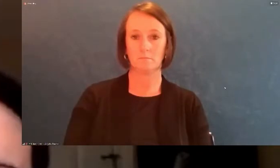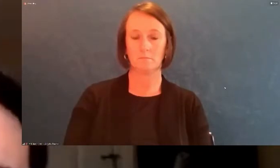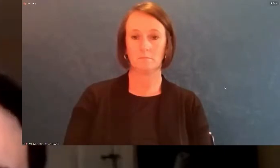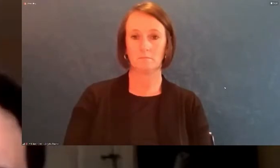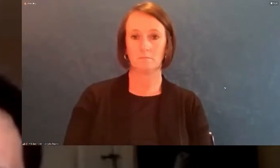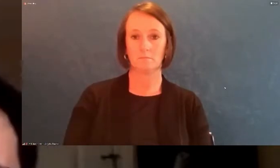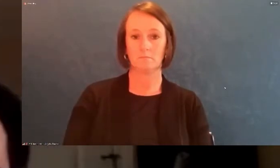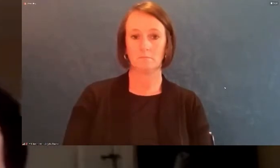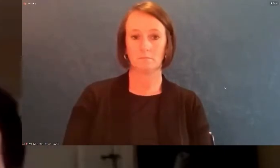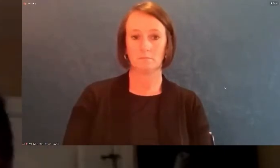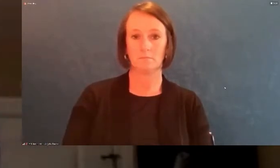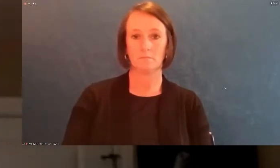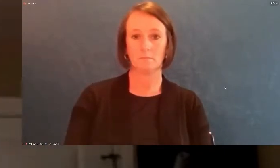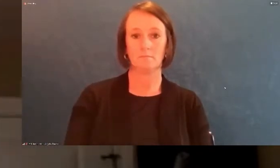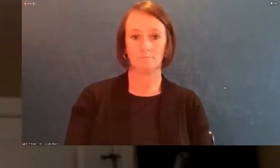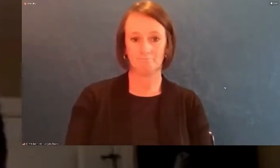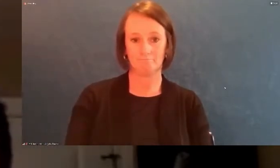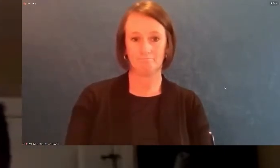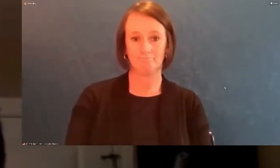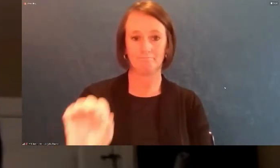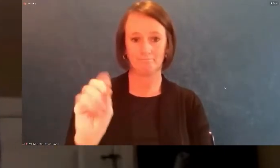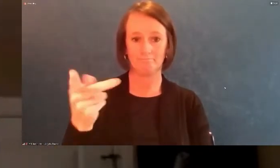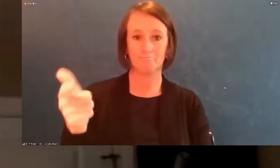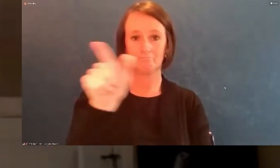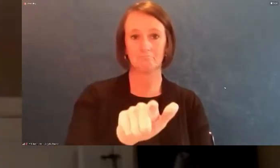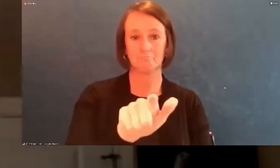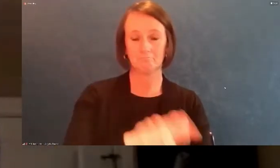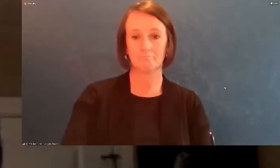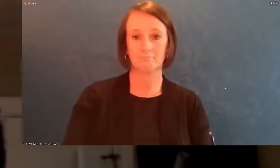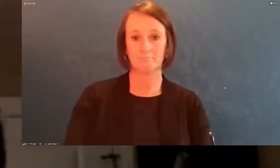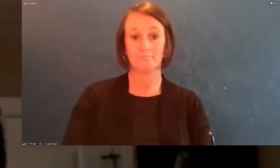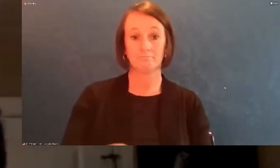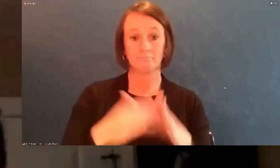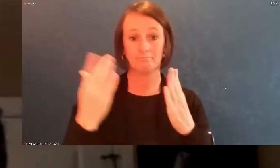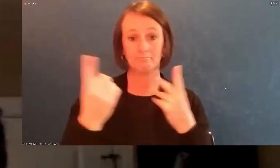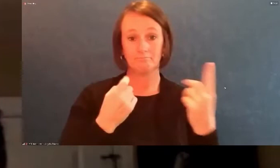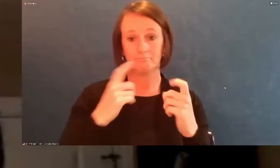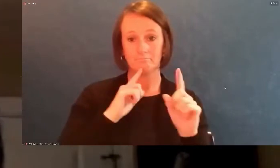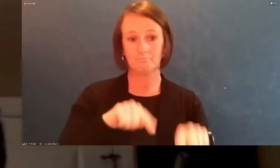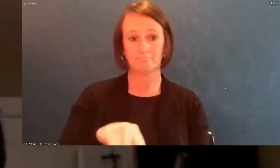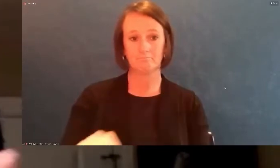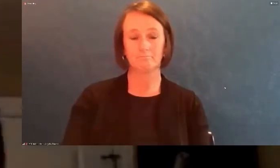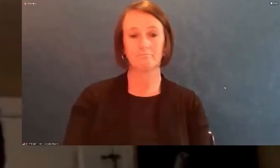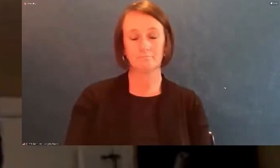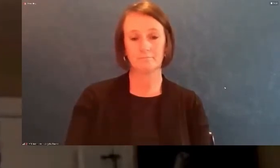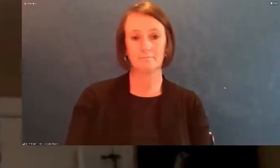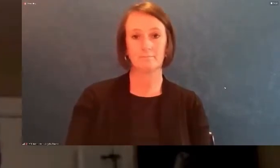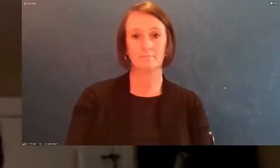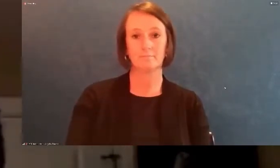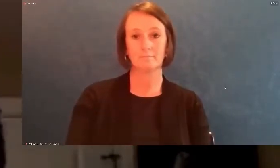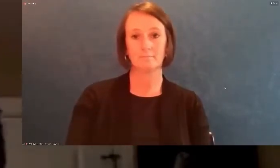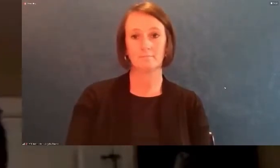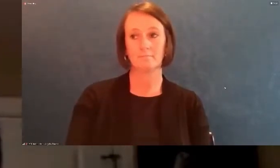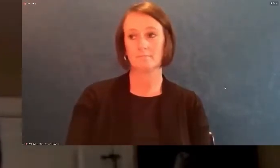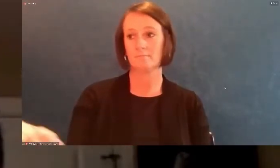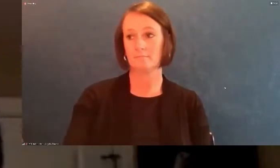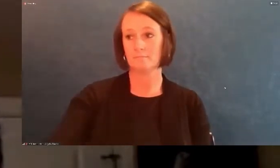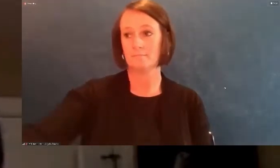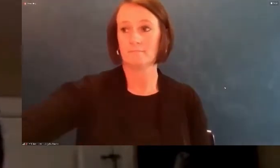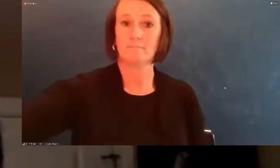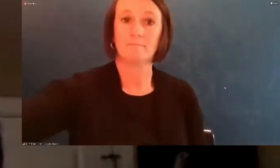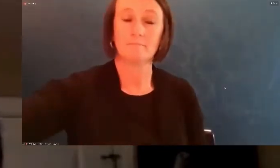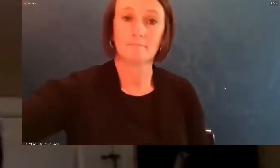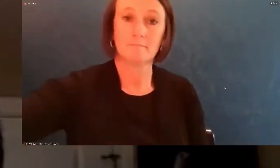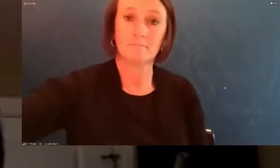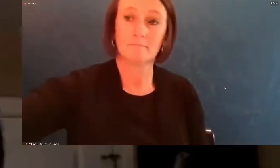Okay, I'll leave it at that. I think what we want to do is we want to open up some questions and answers. I'd love to answer any questions that any of you may have.